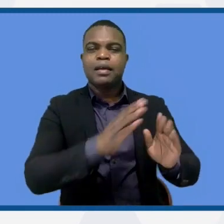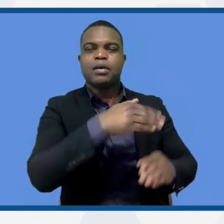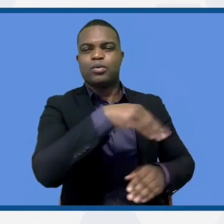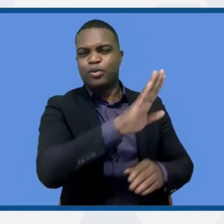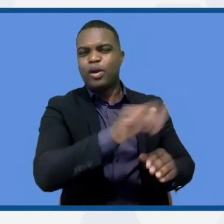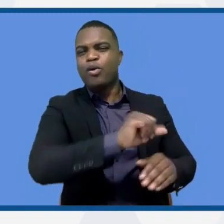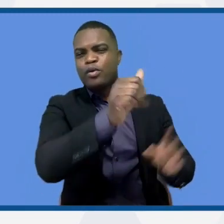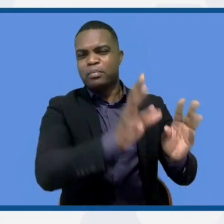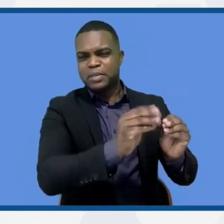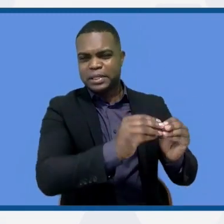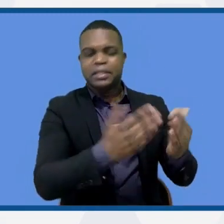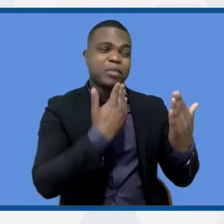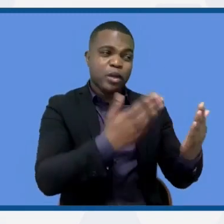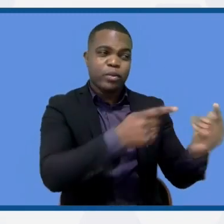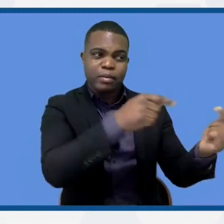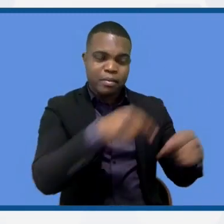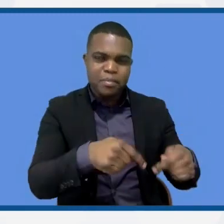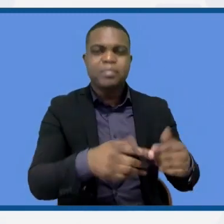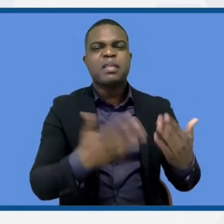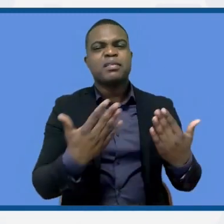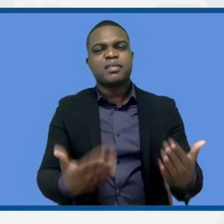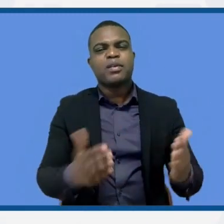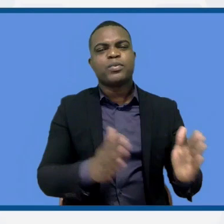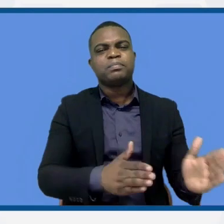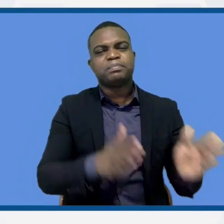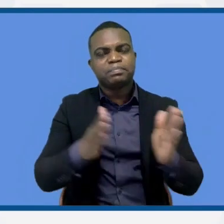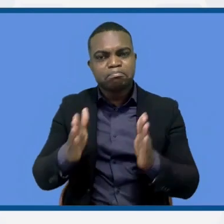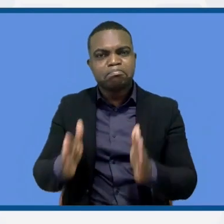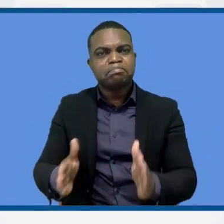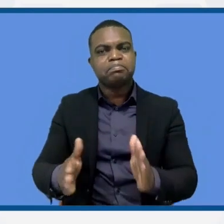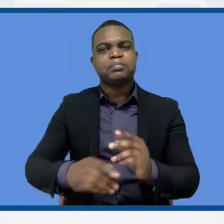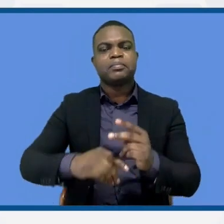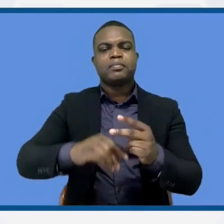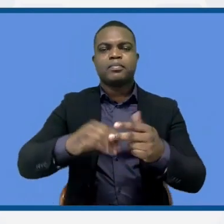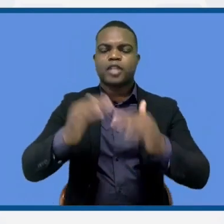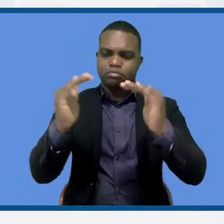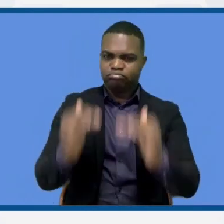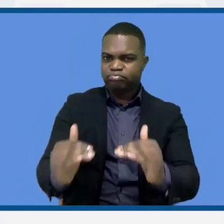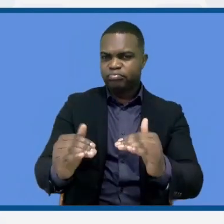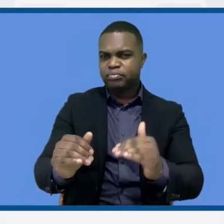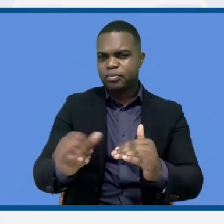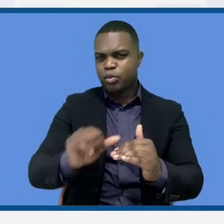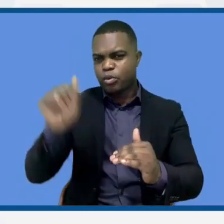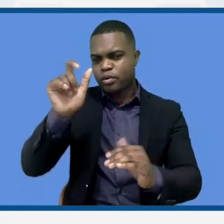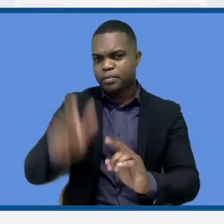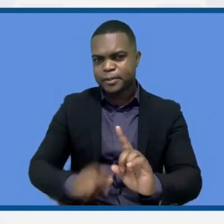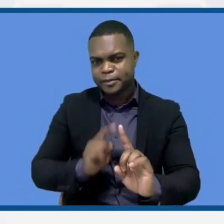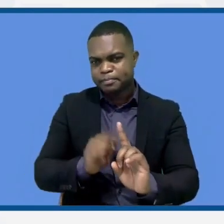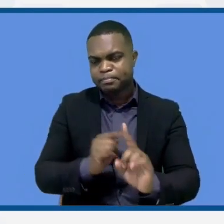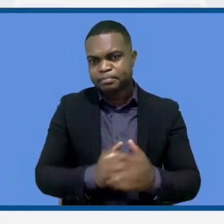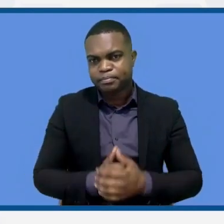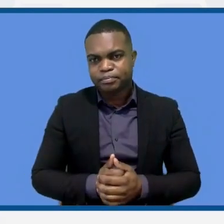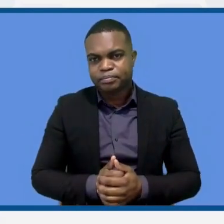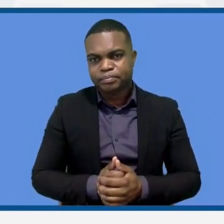He is he joined remotely We will have a video, but he will be available as well